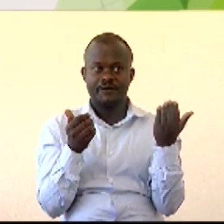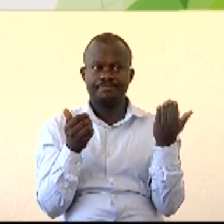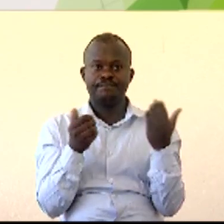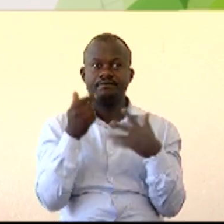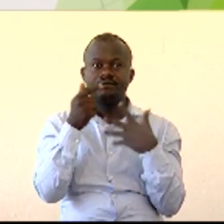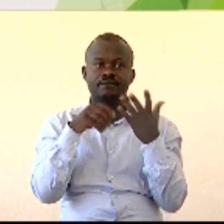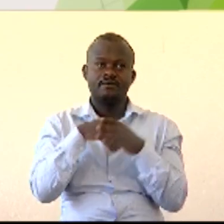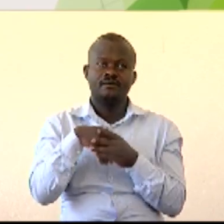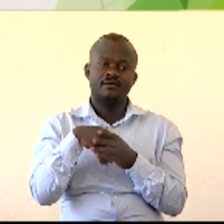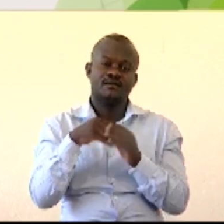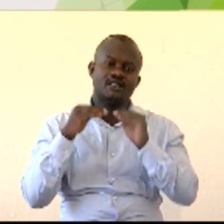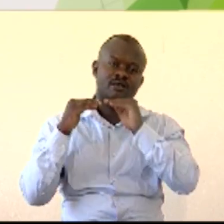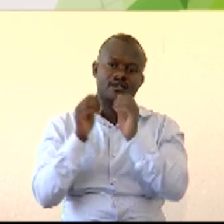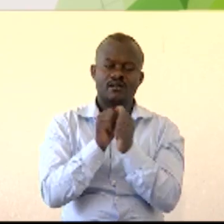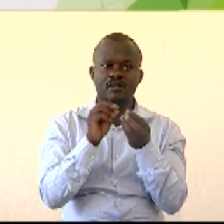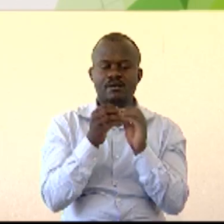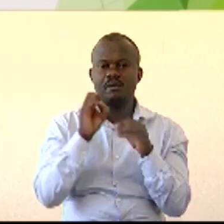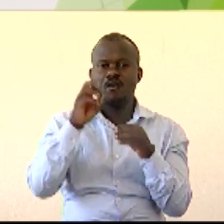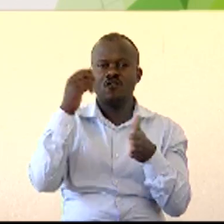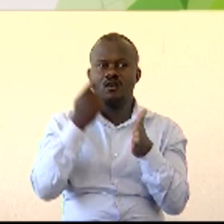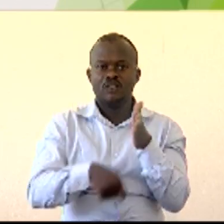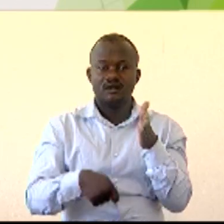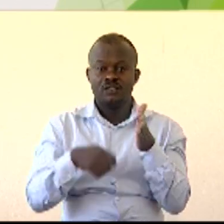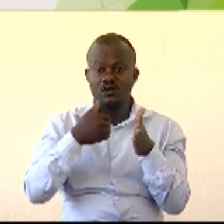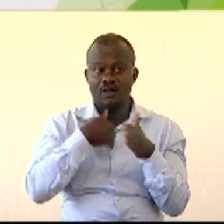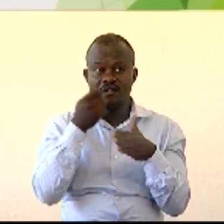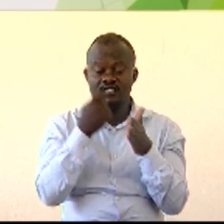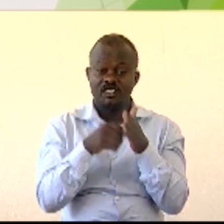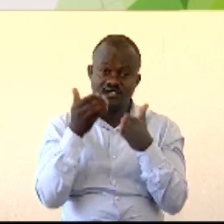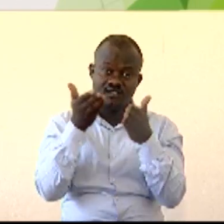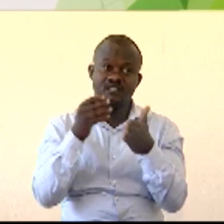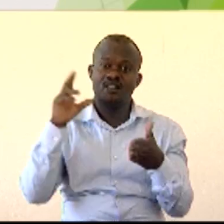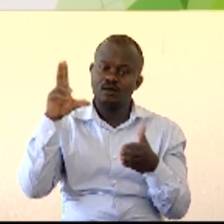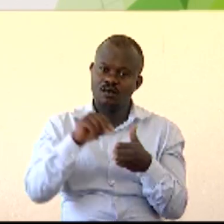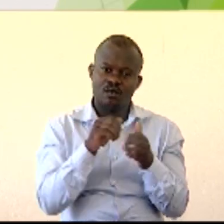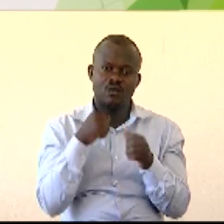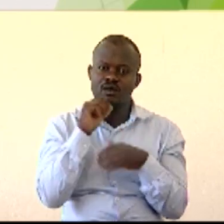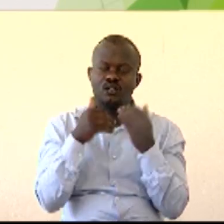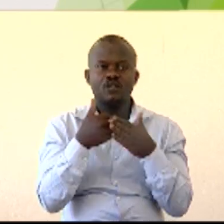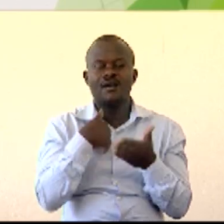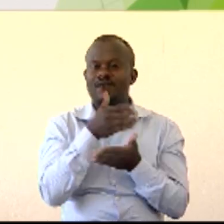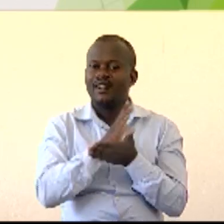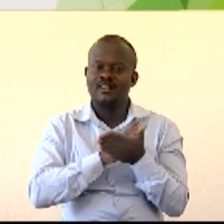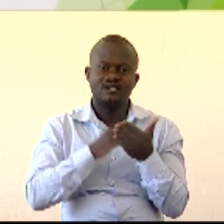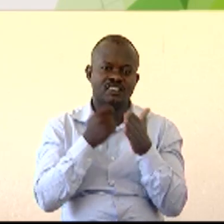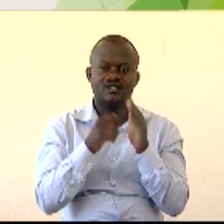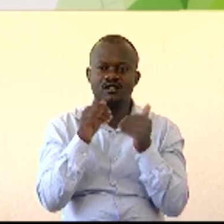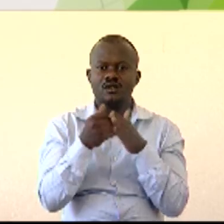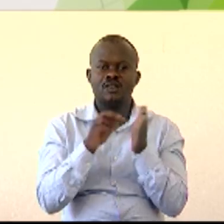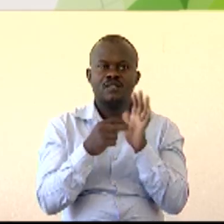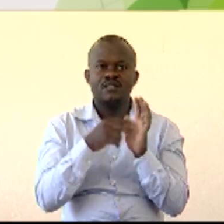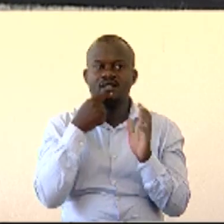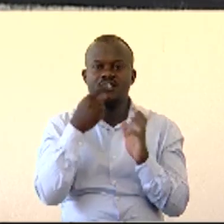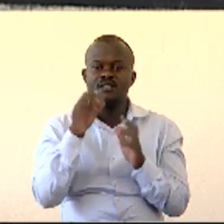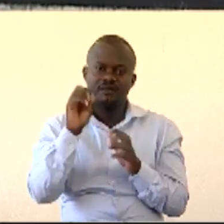is equivalent to the number of charges. Do we have charges here? No, we don't have any charge here. So that means it is